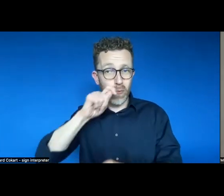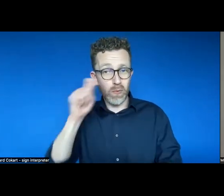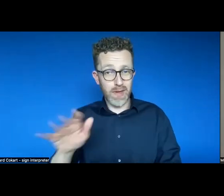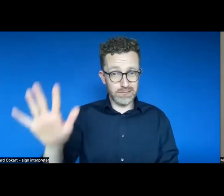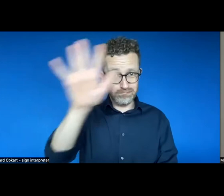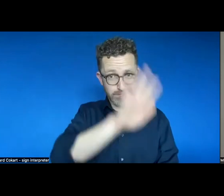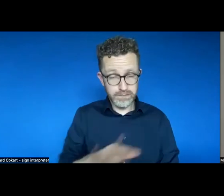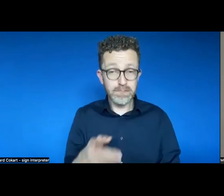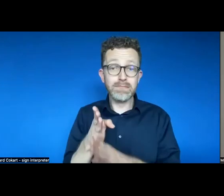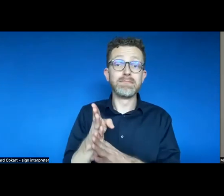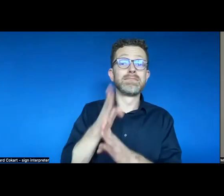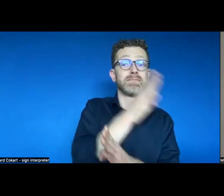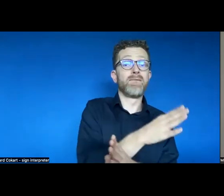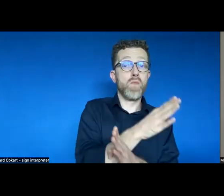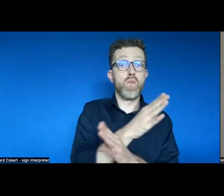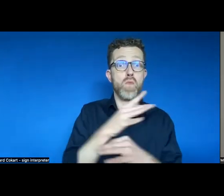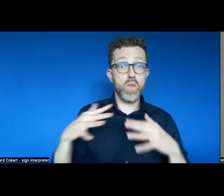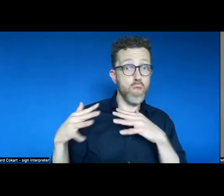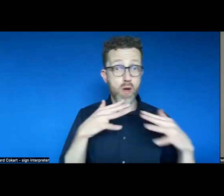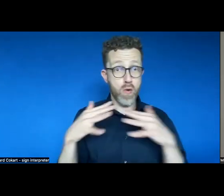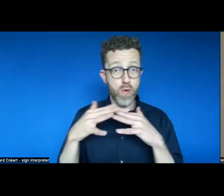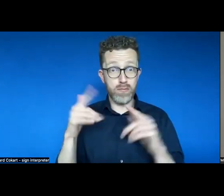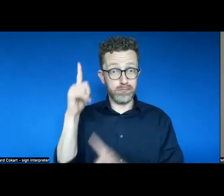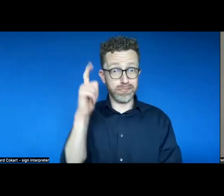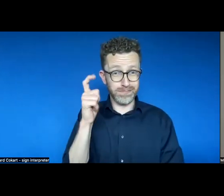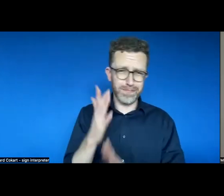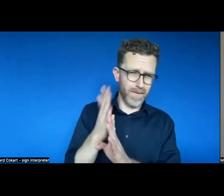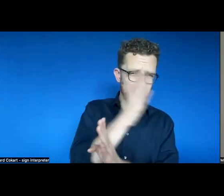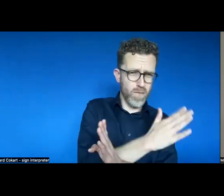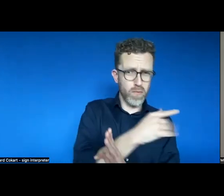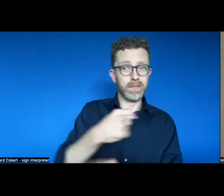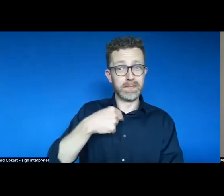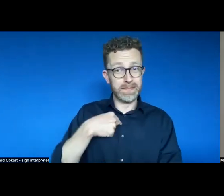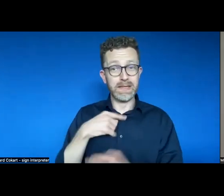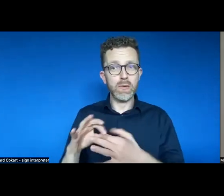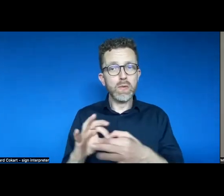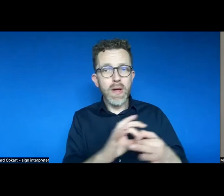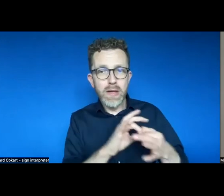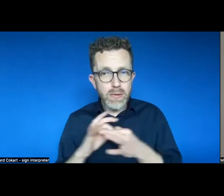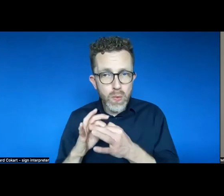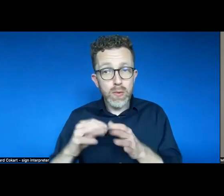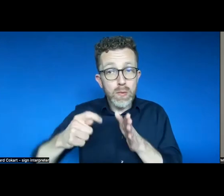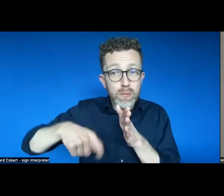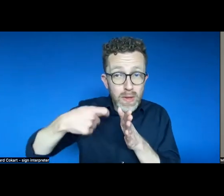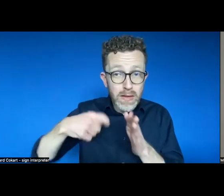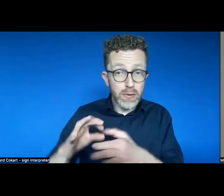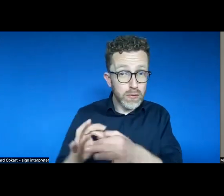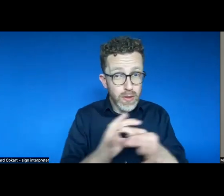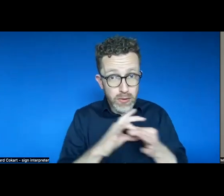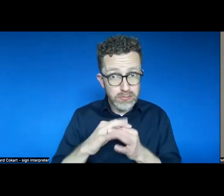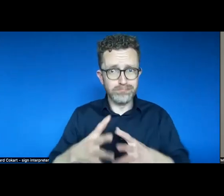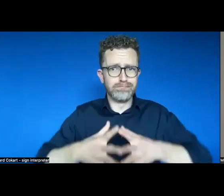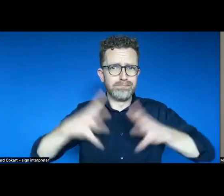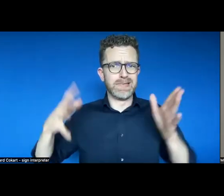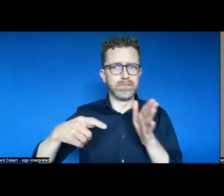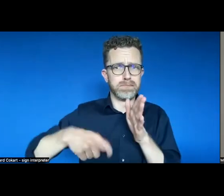project coordinator of a big DI project for 5 countries. And I'm glad that among